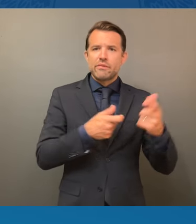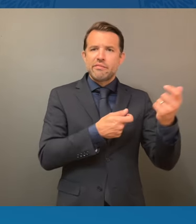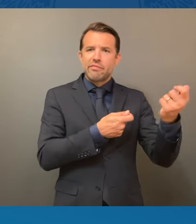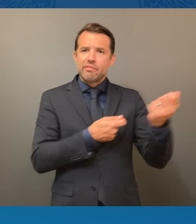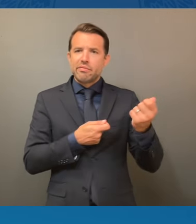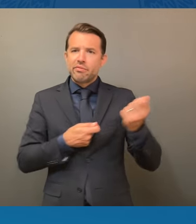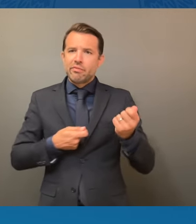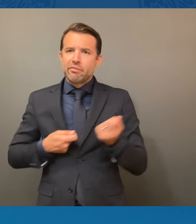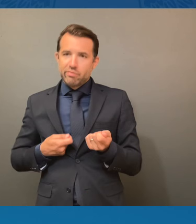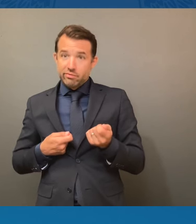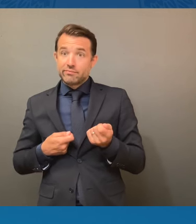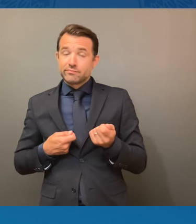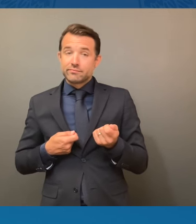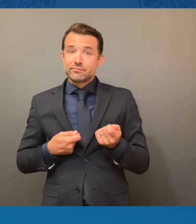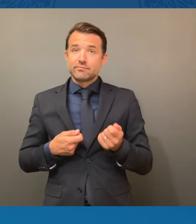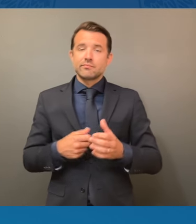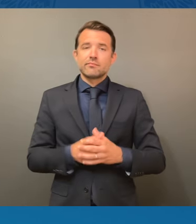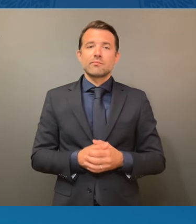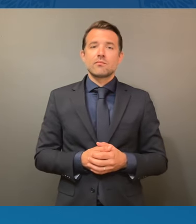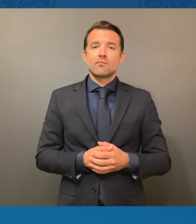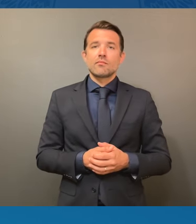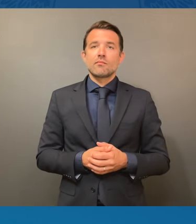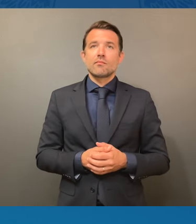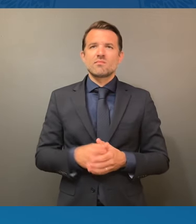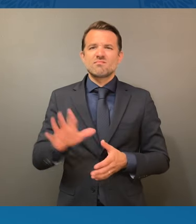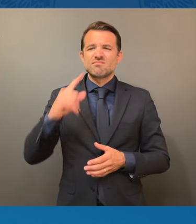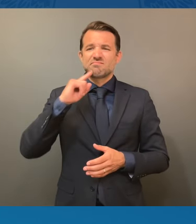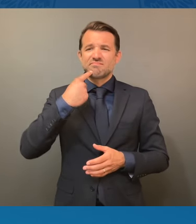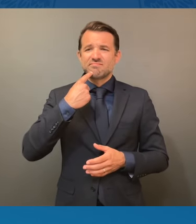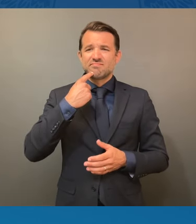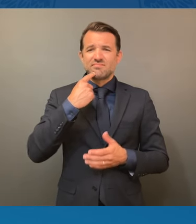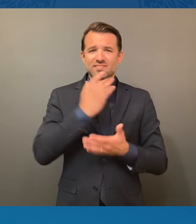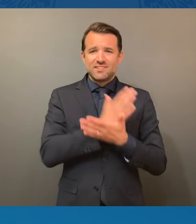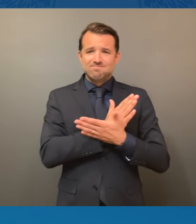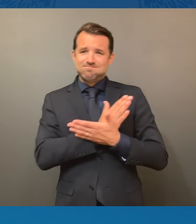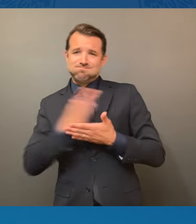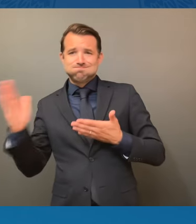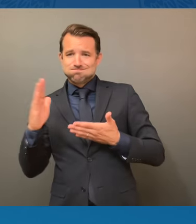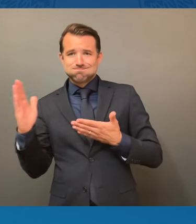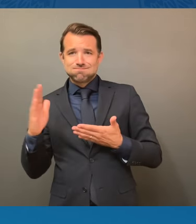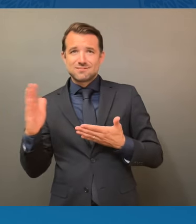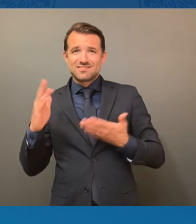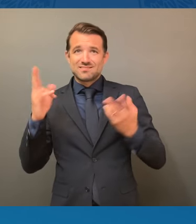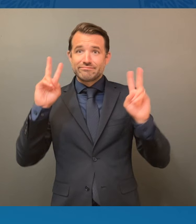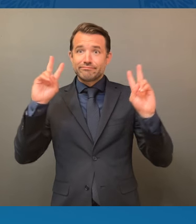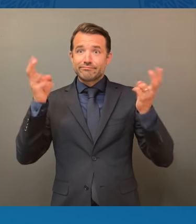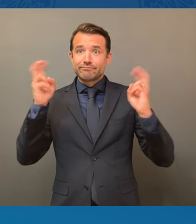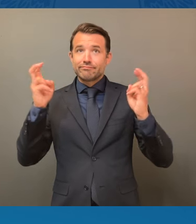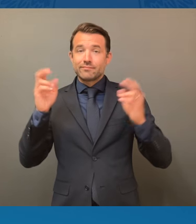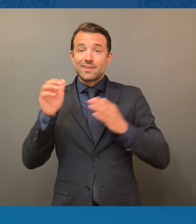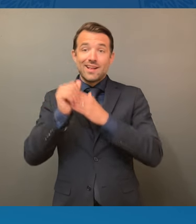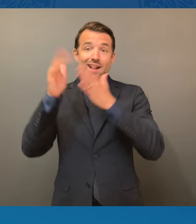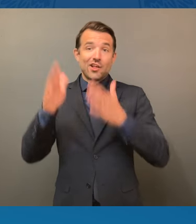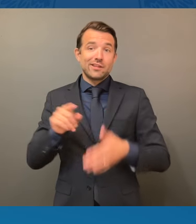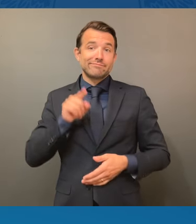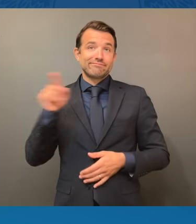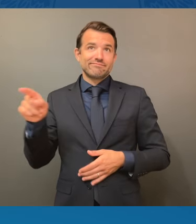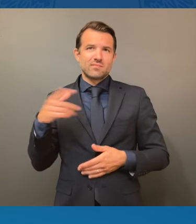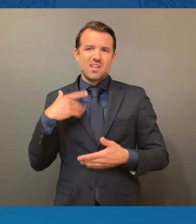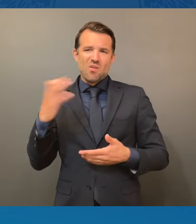Extremist, so-called leaders who are attempting to undermine our democracy